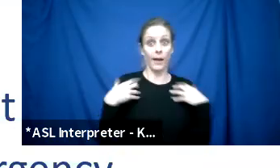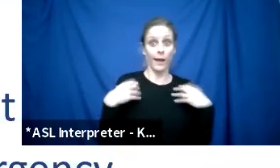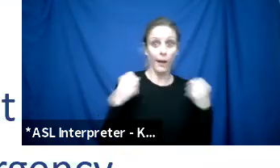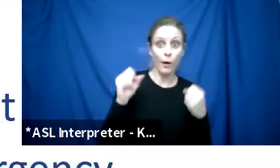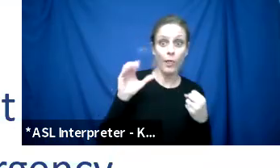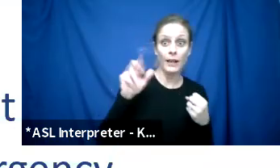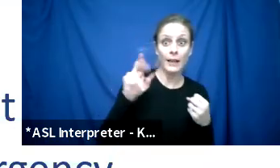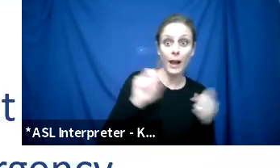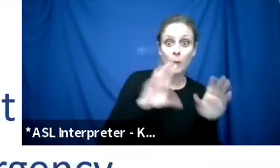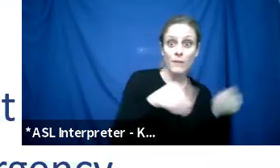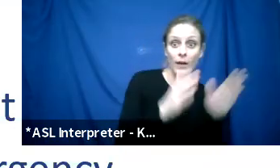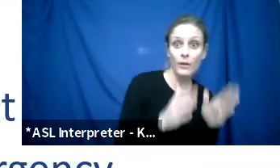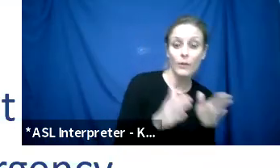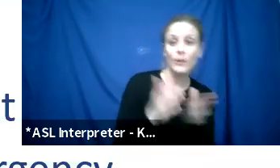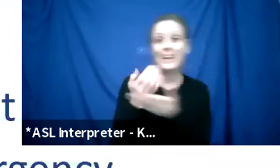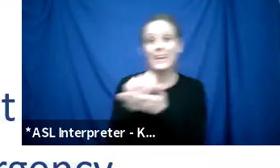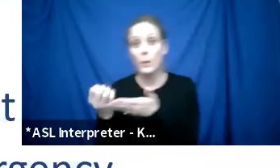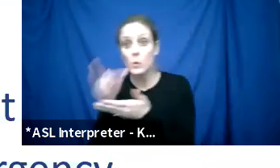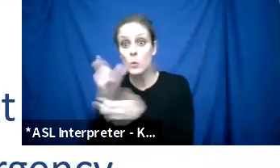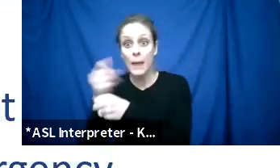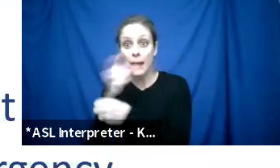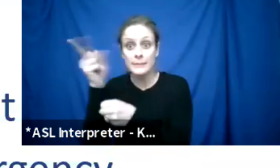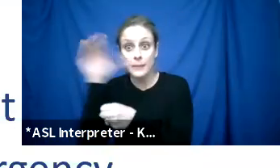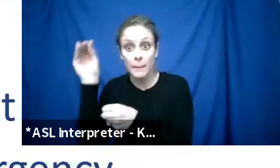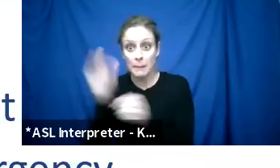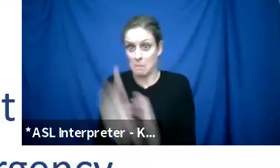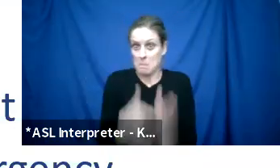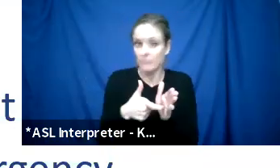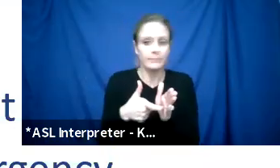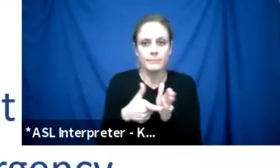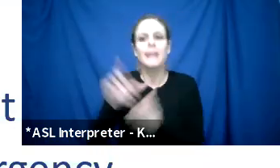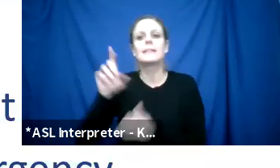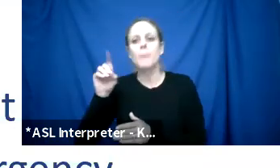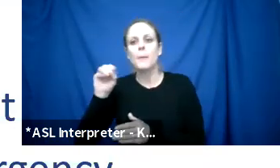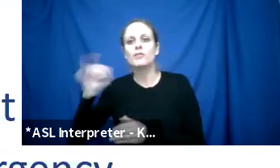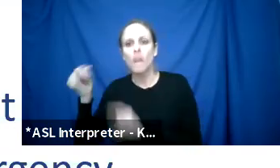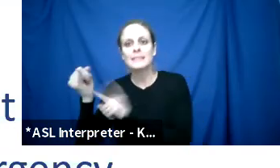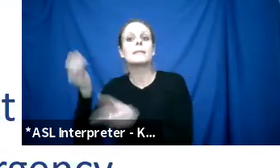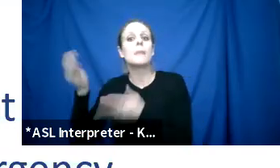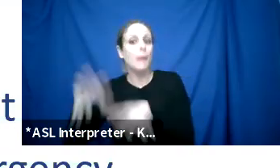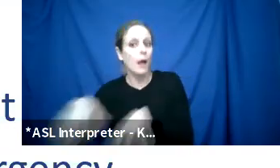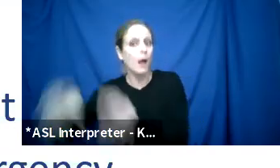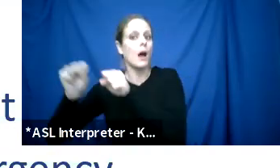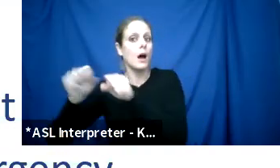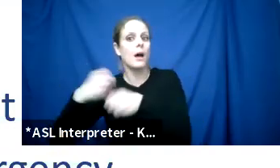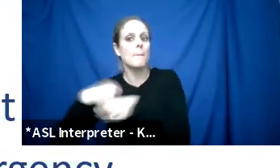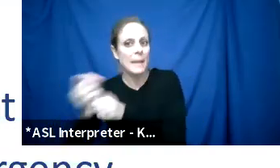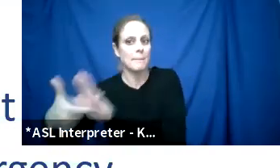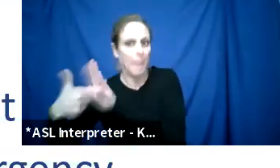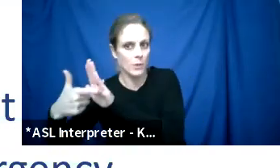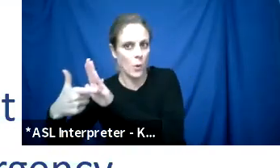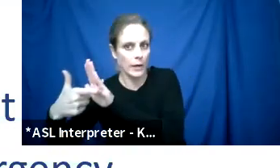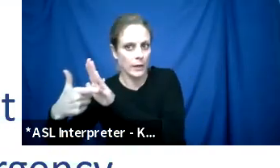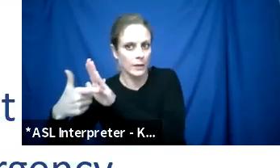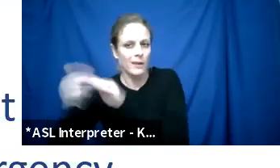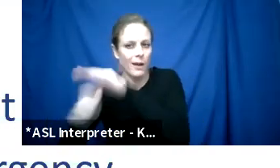equipment manufacturers. So the Department of Justice, they may adopt them as mandatory requirements under the